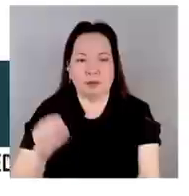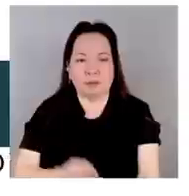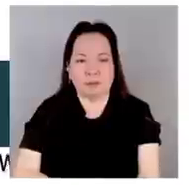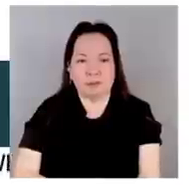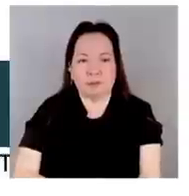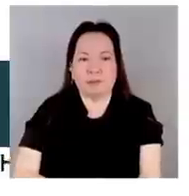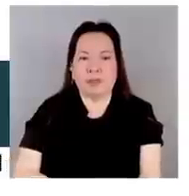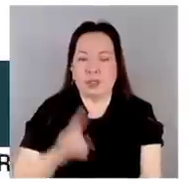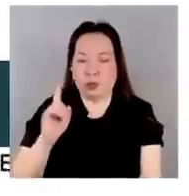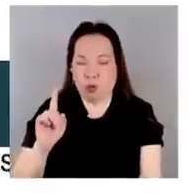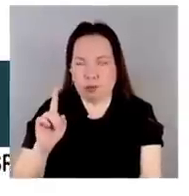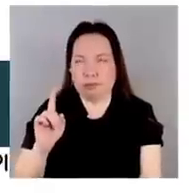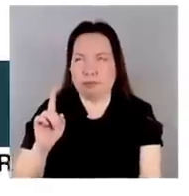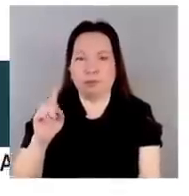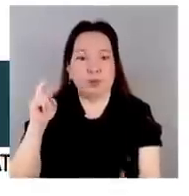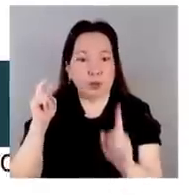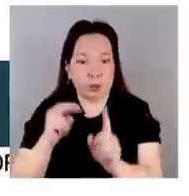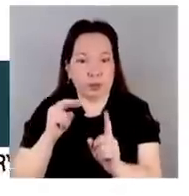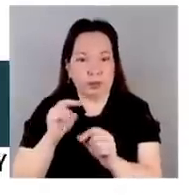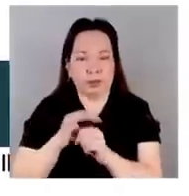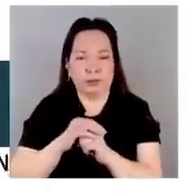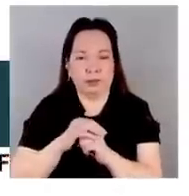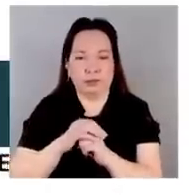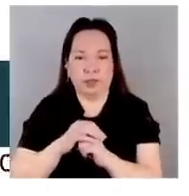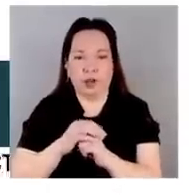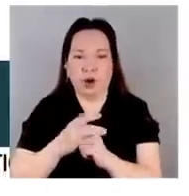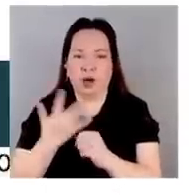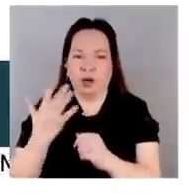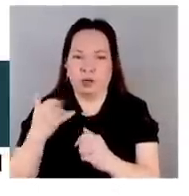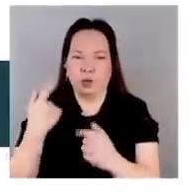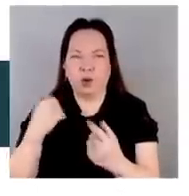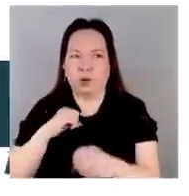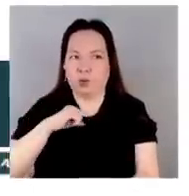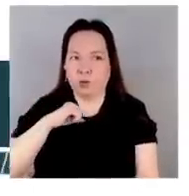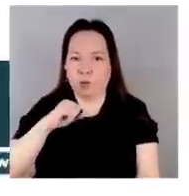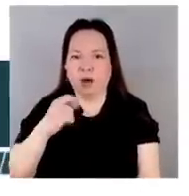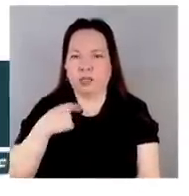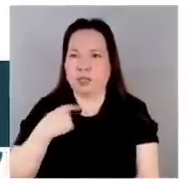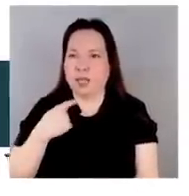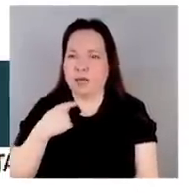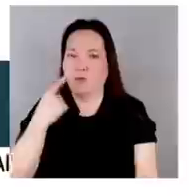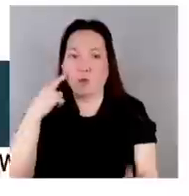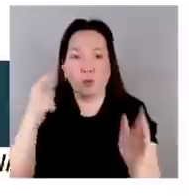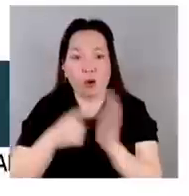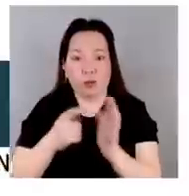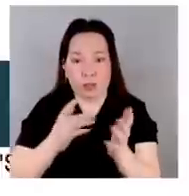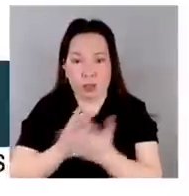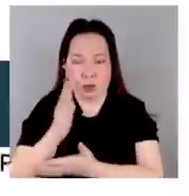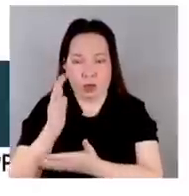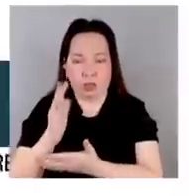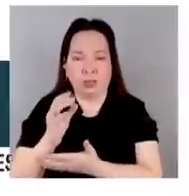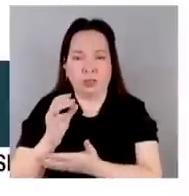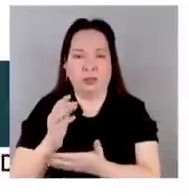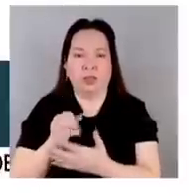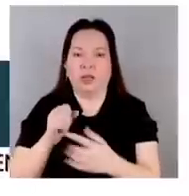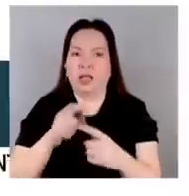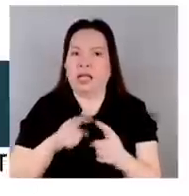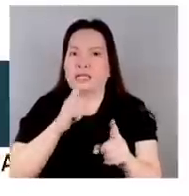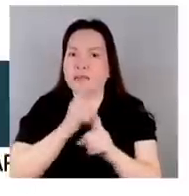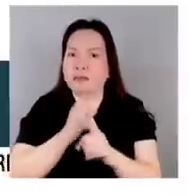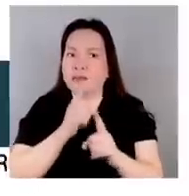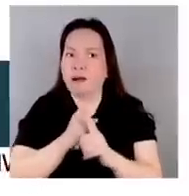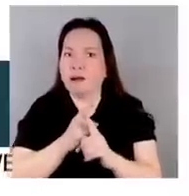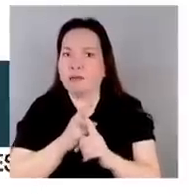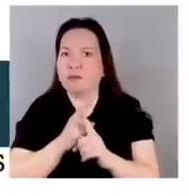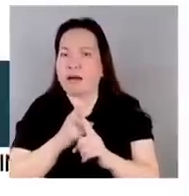aspect of the fight for rights, right? And the rights situation here in the